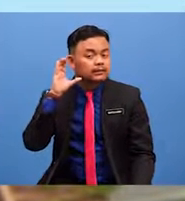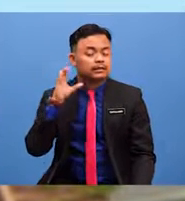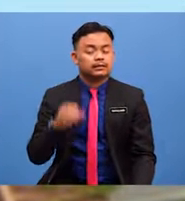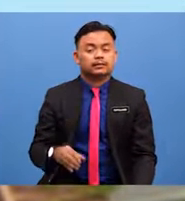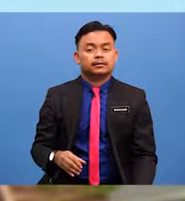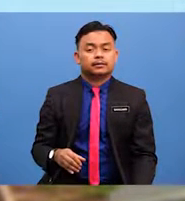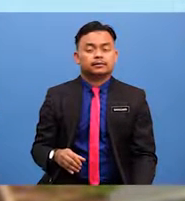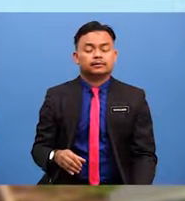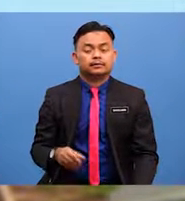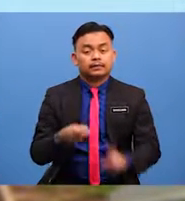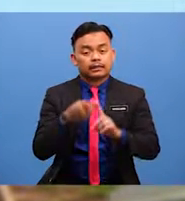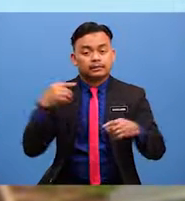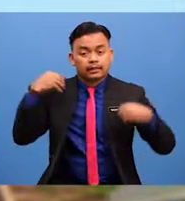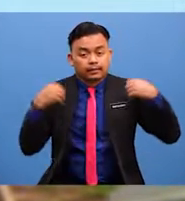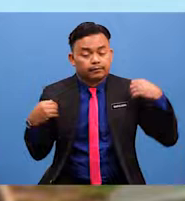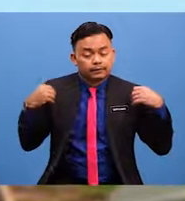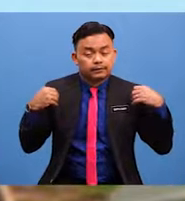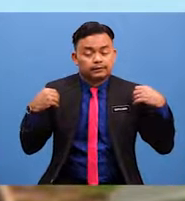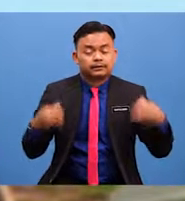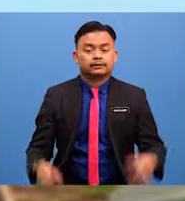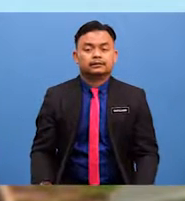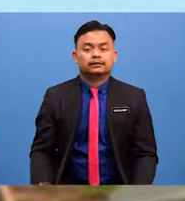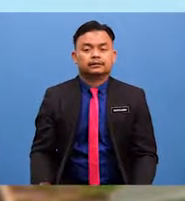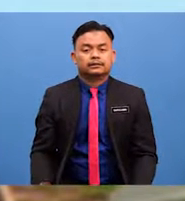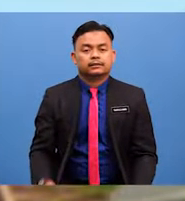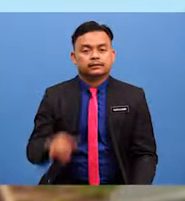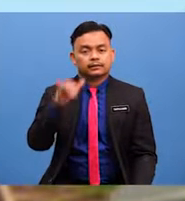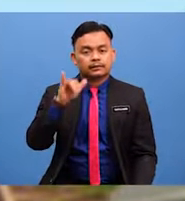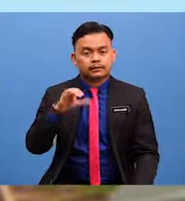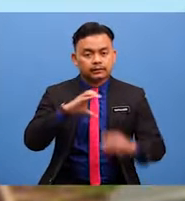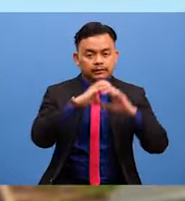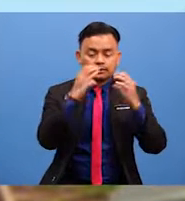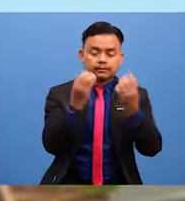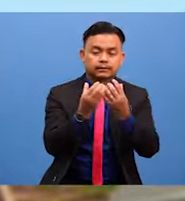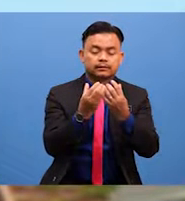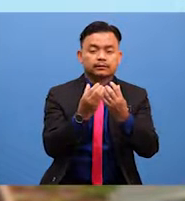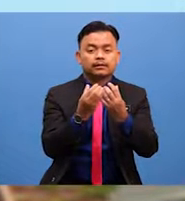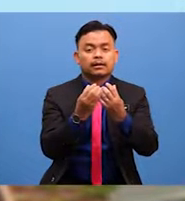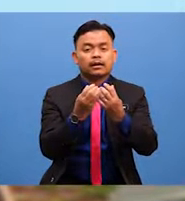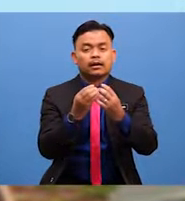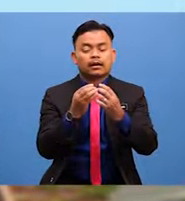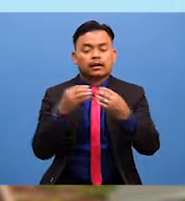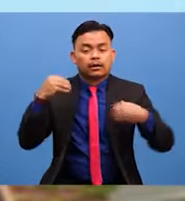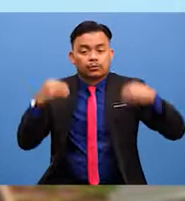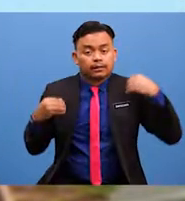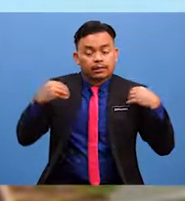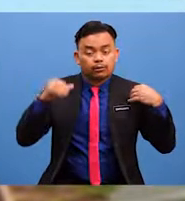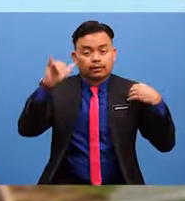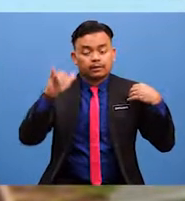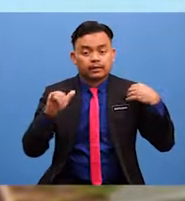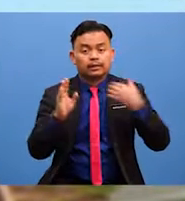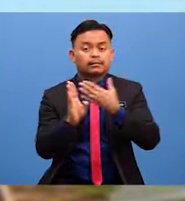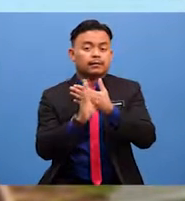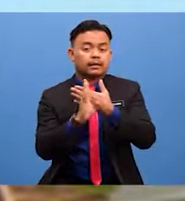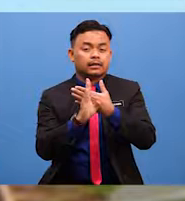are classified endangered. There are 5 animals. Take out your pen and paper and let's test